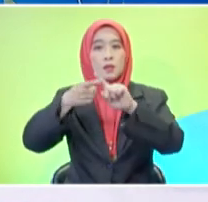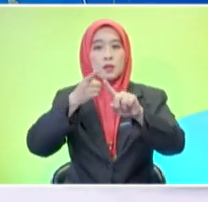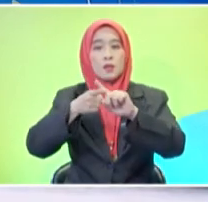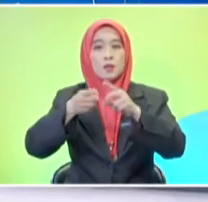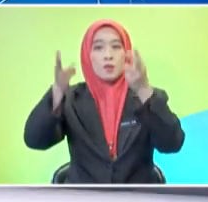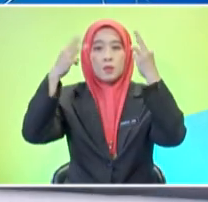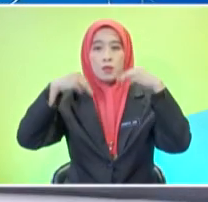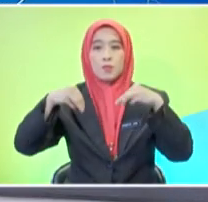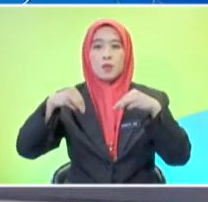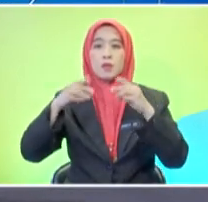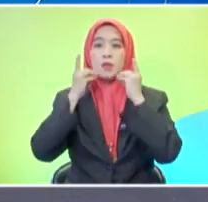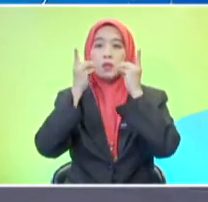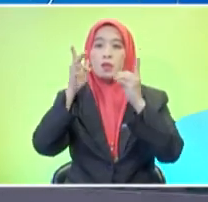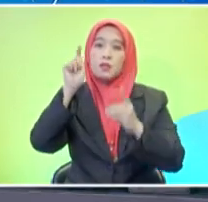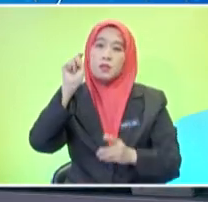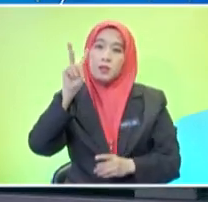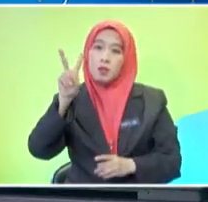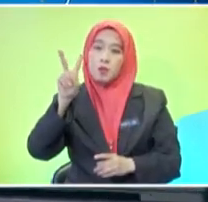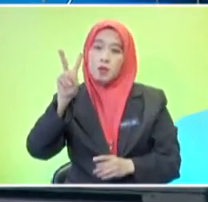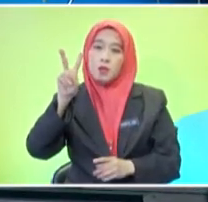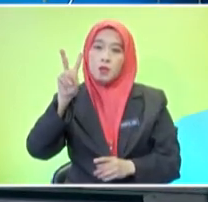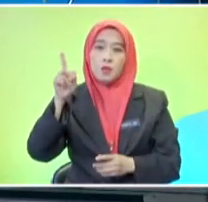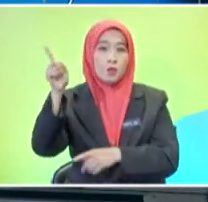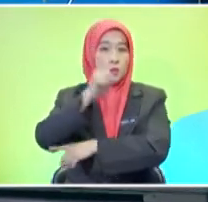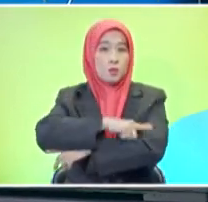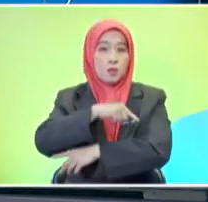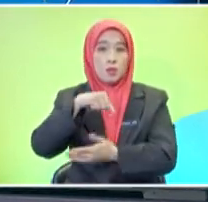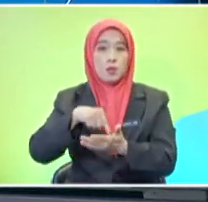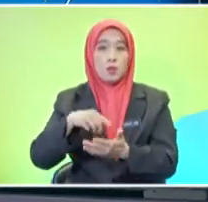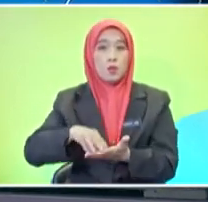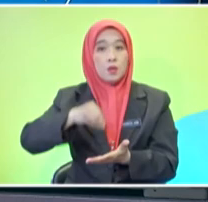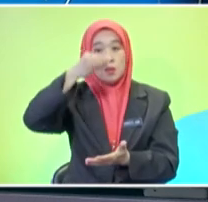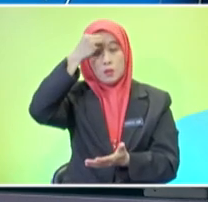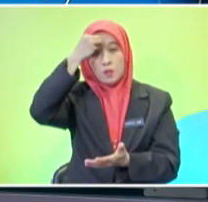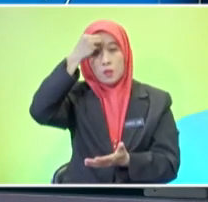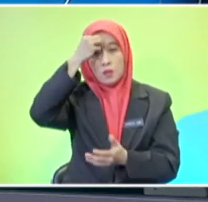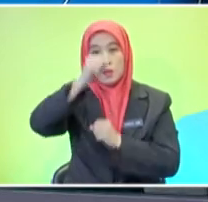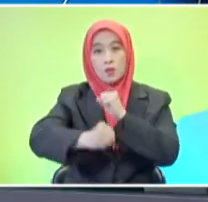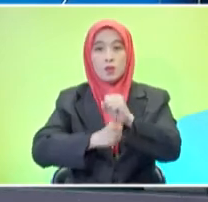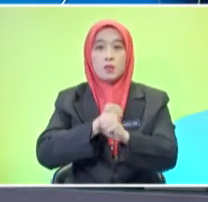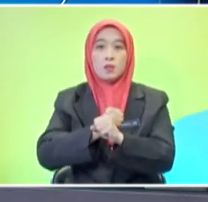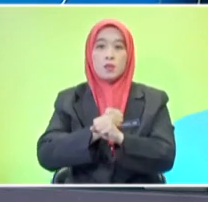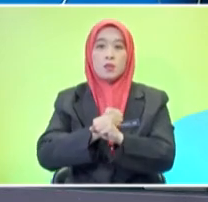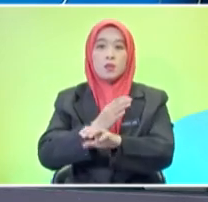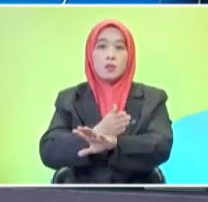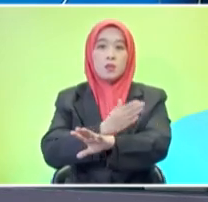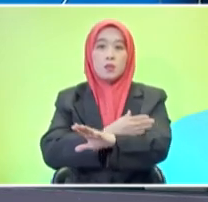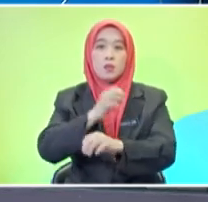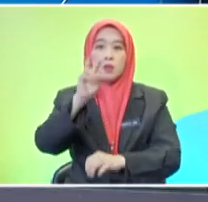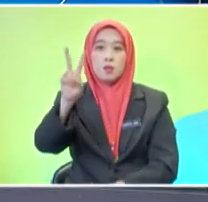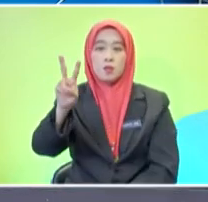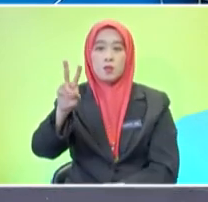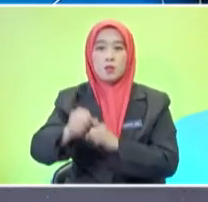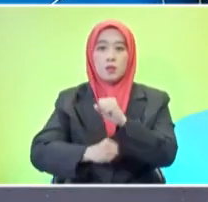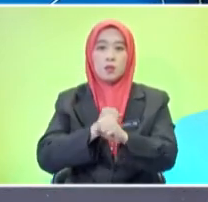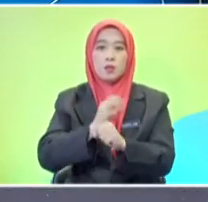Welcome back to DidikTV KPM. Today we are learning for slot tahap dua with our teacher just now, as you can see. But